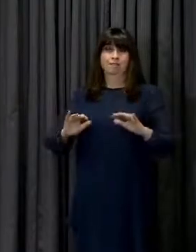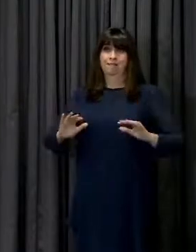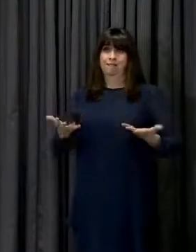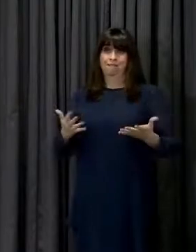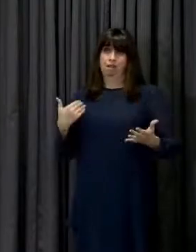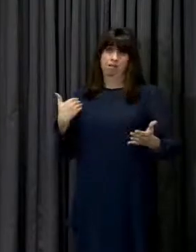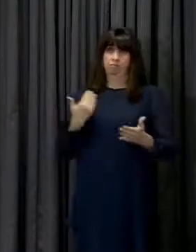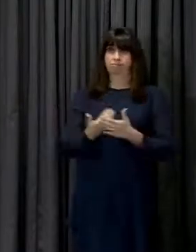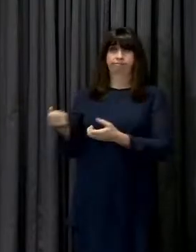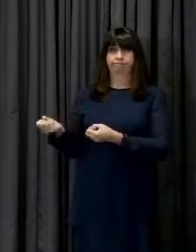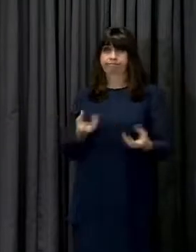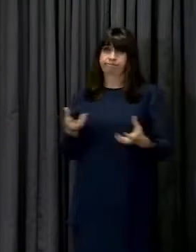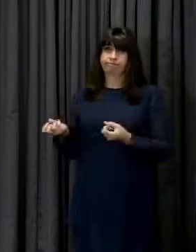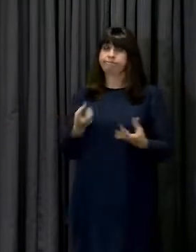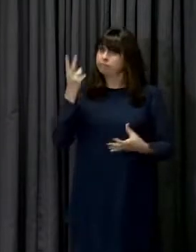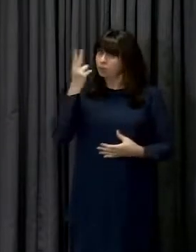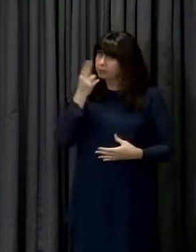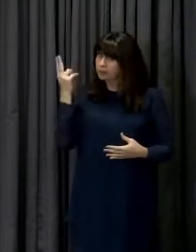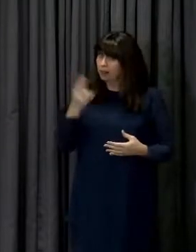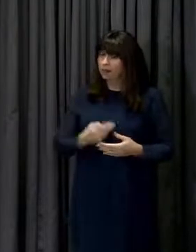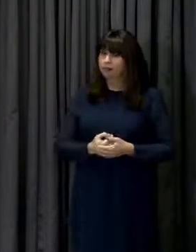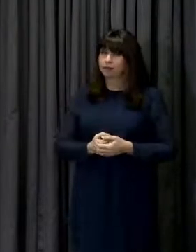our hospitals.